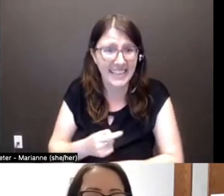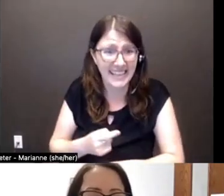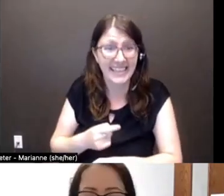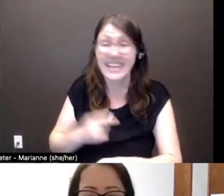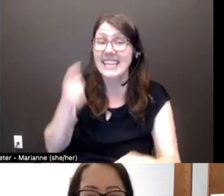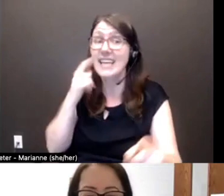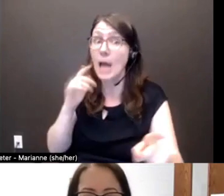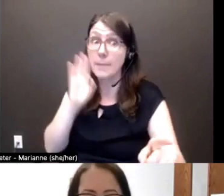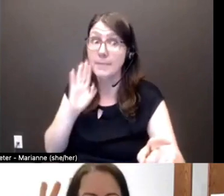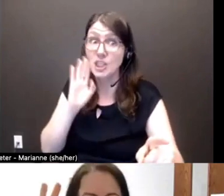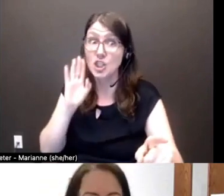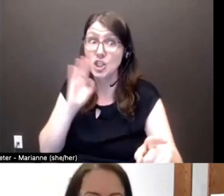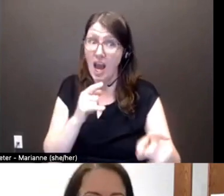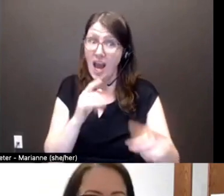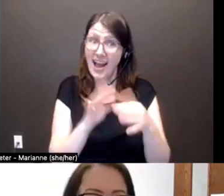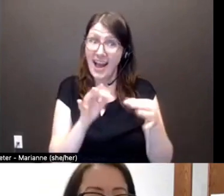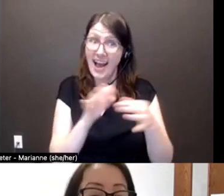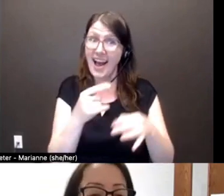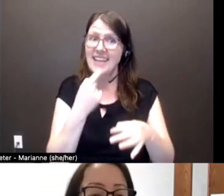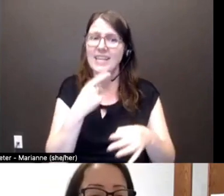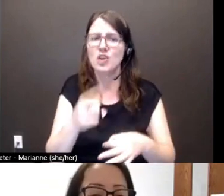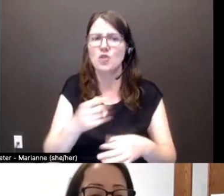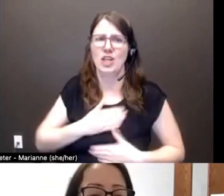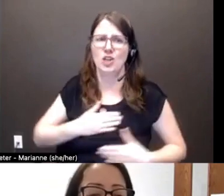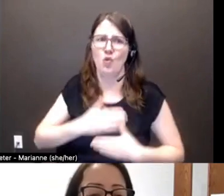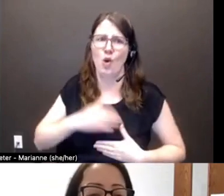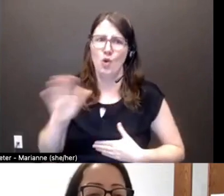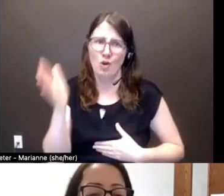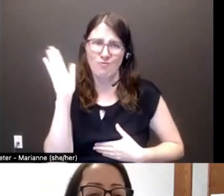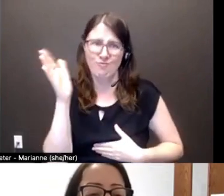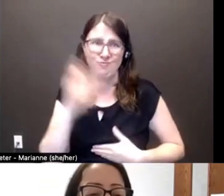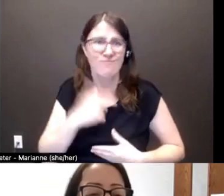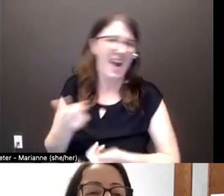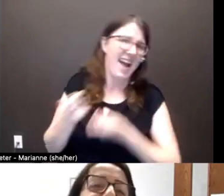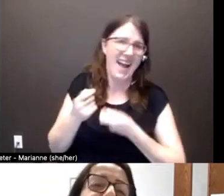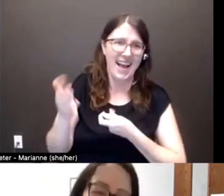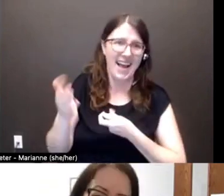with us that she really enjoyed your session. So I'm like, okay, let's bring Maxine back.